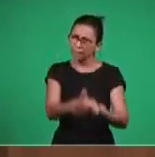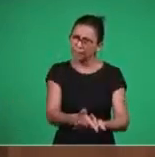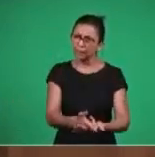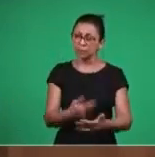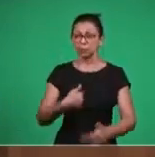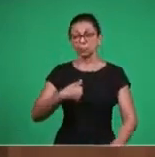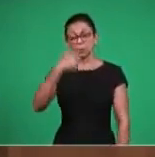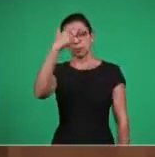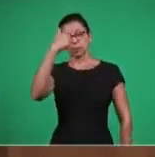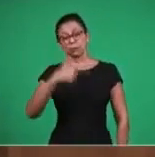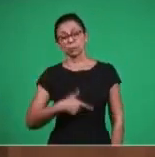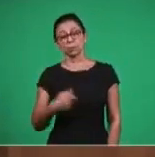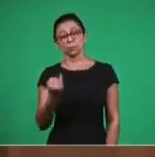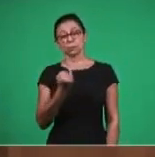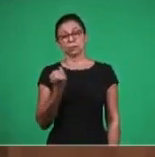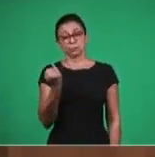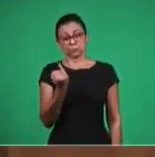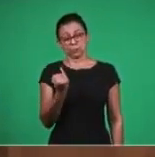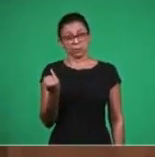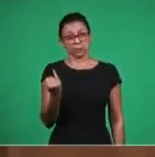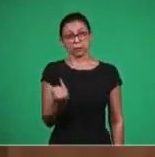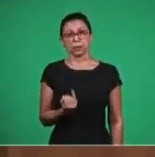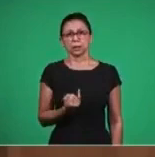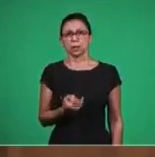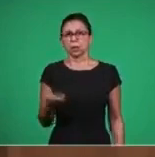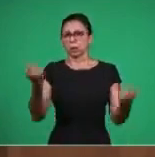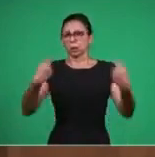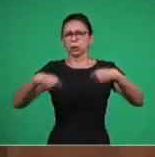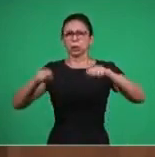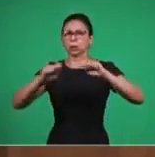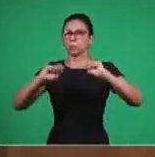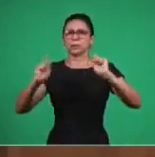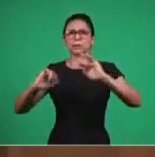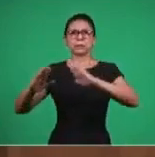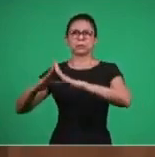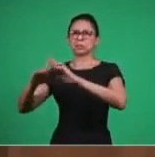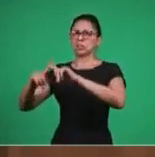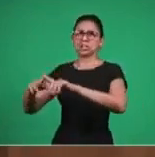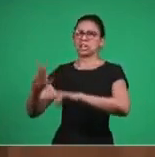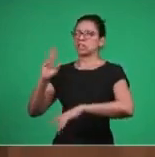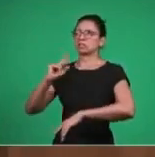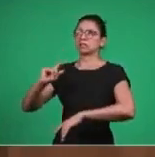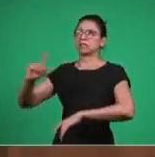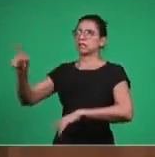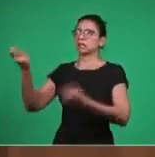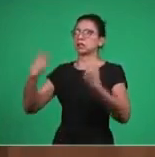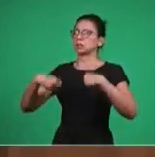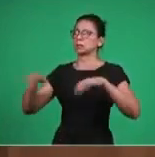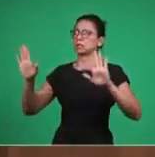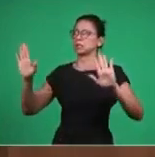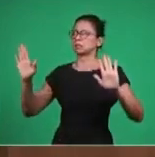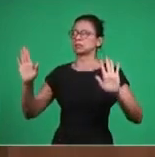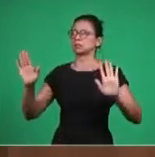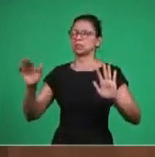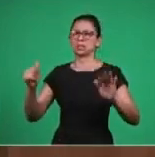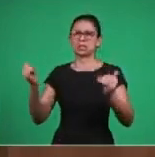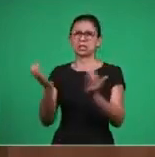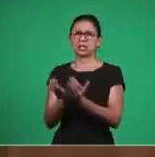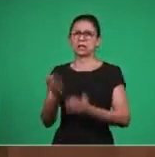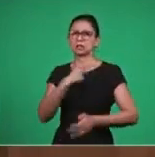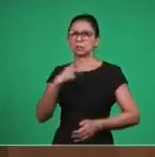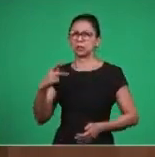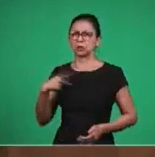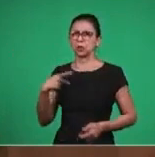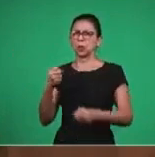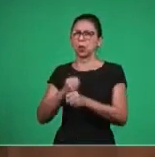is very important. I don't need this out there. I don't need church. I don't need eternity. I don't need Christian. I